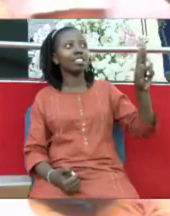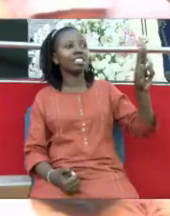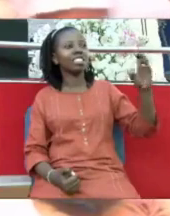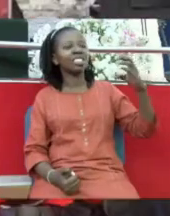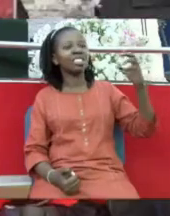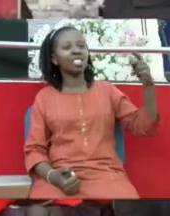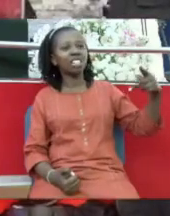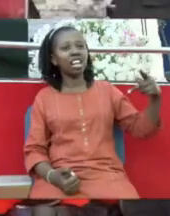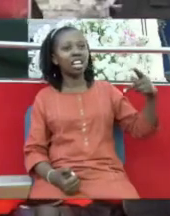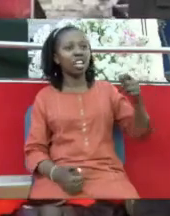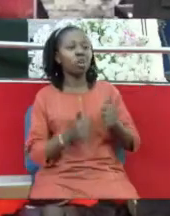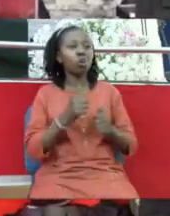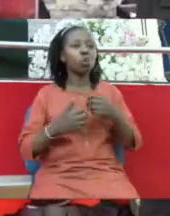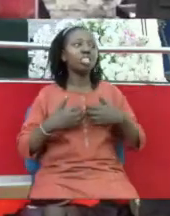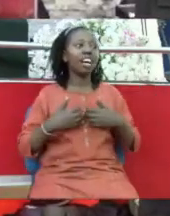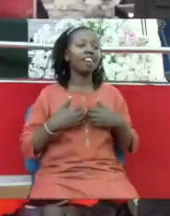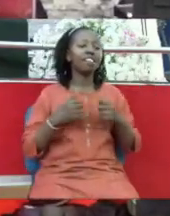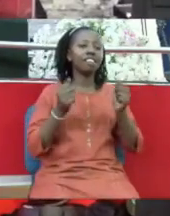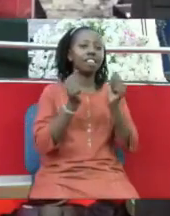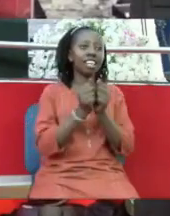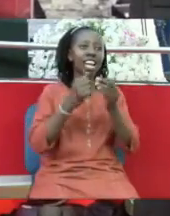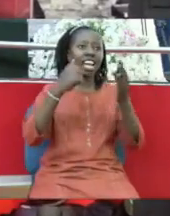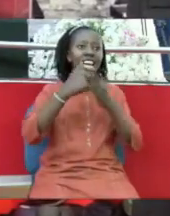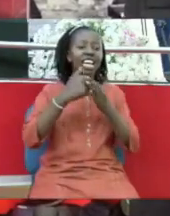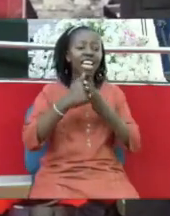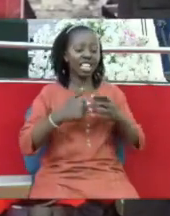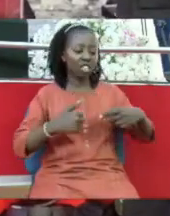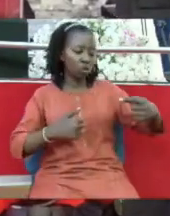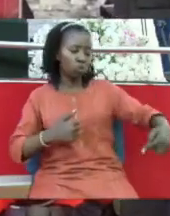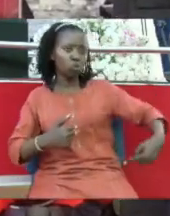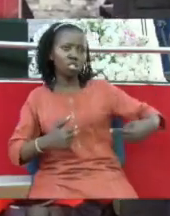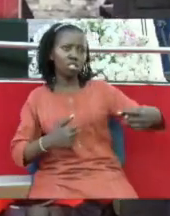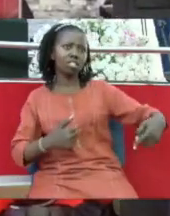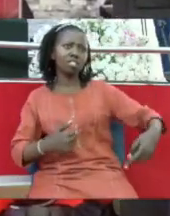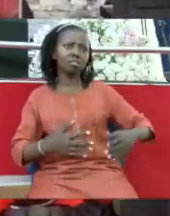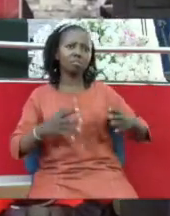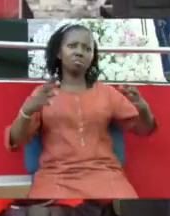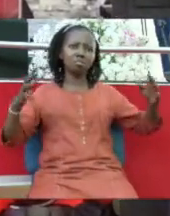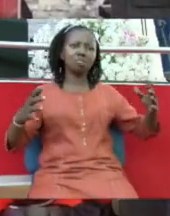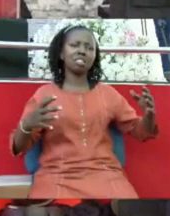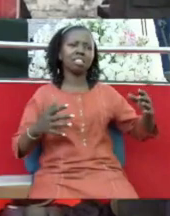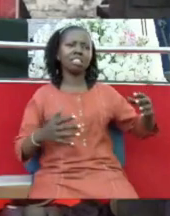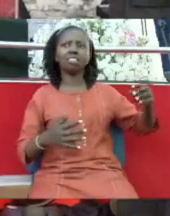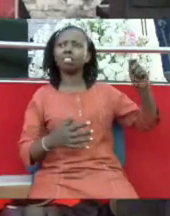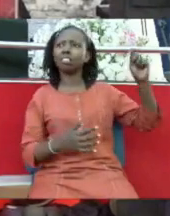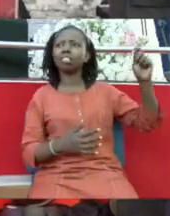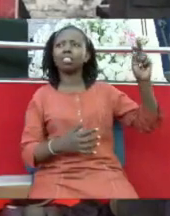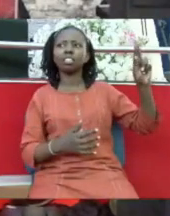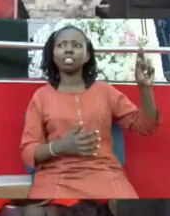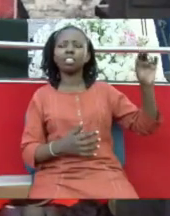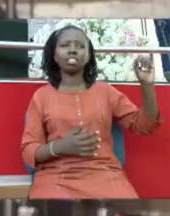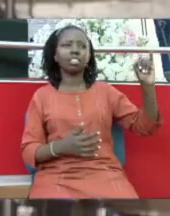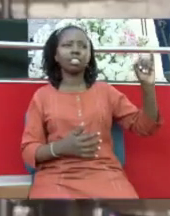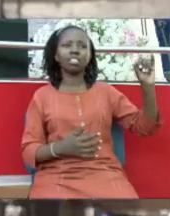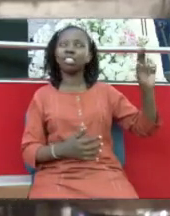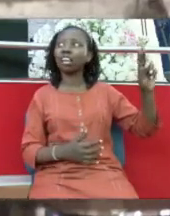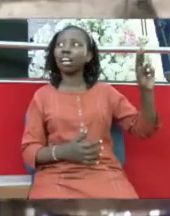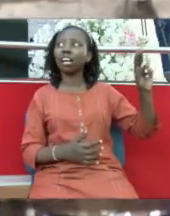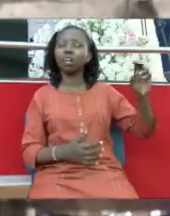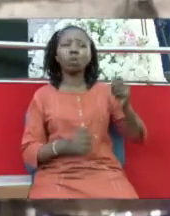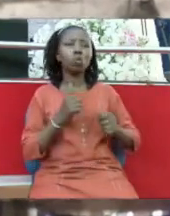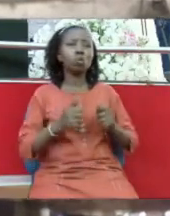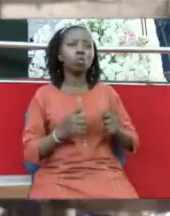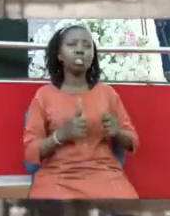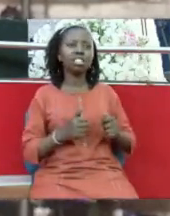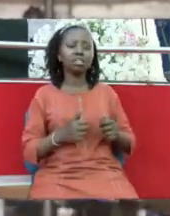another truck is pulling. A big truck. And it's one truck and it's also pulling another on a trailer. Pana